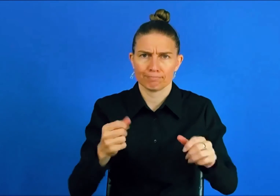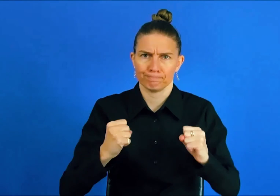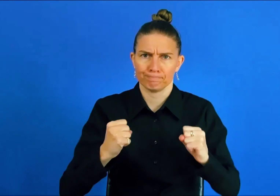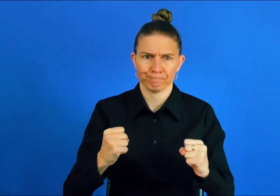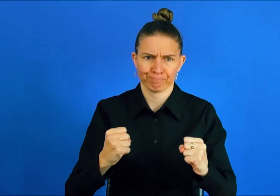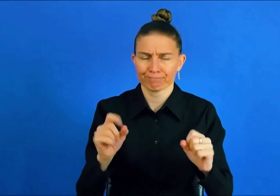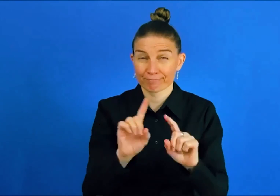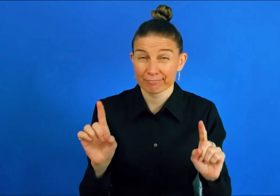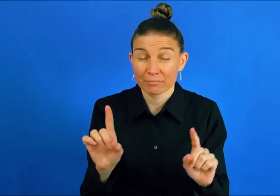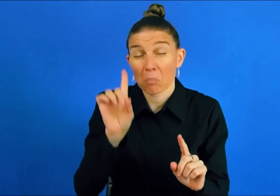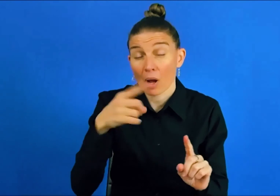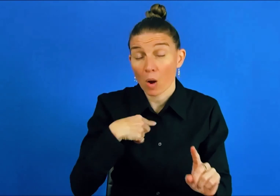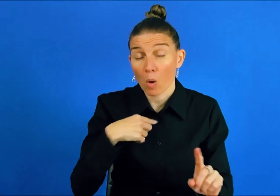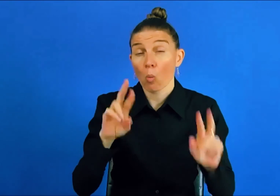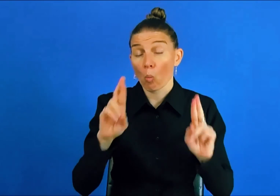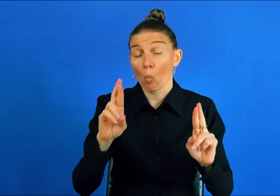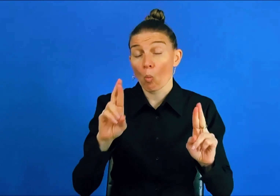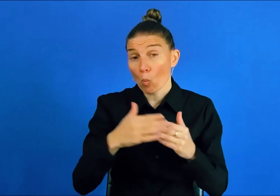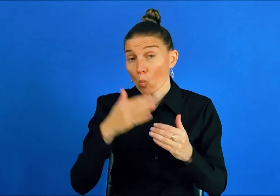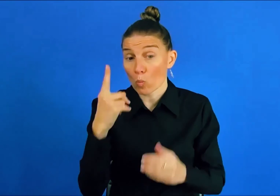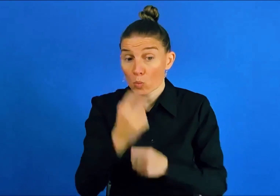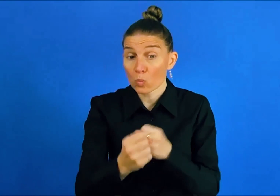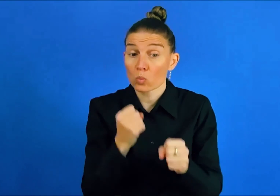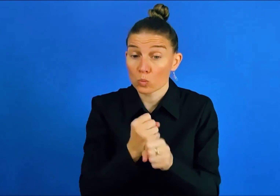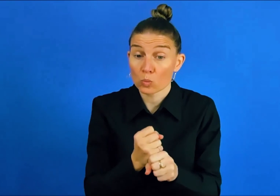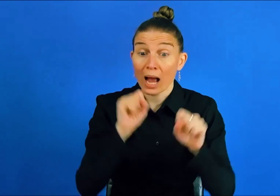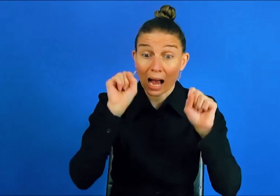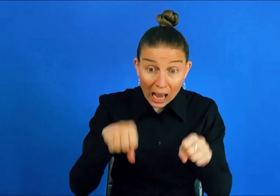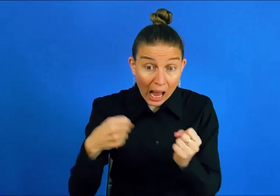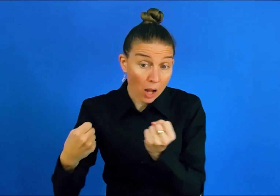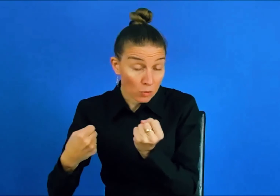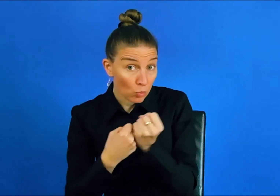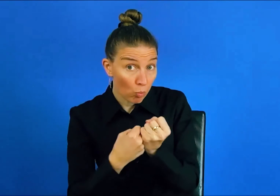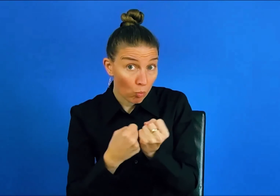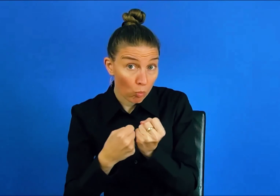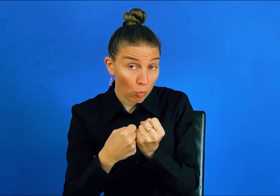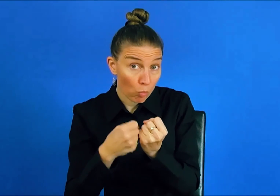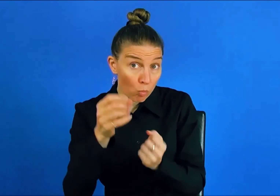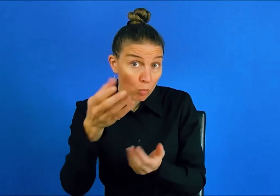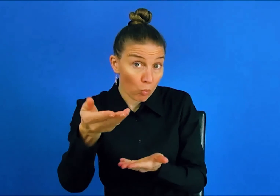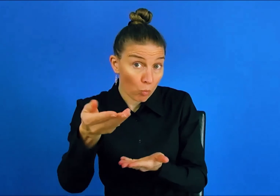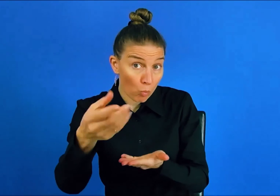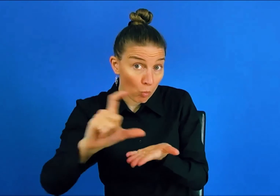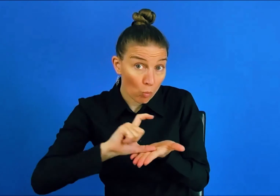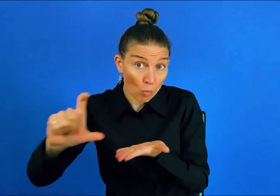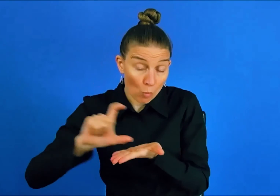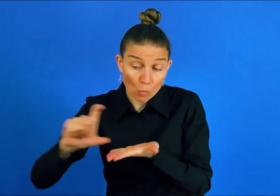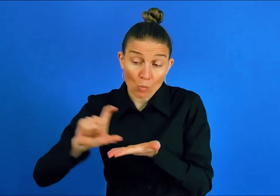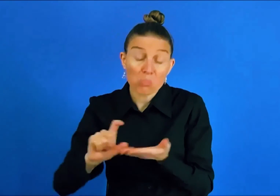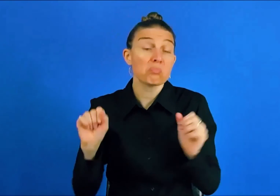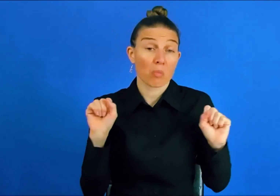this survey within the year if you are able to get support coming forth so that we can undertake